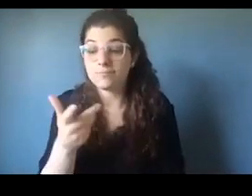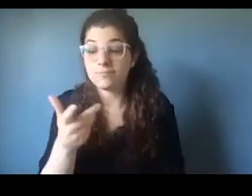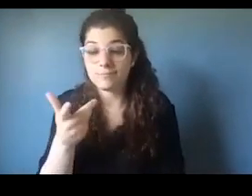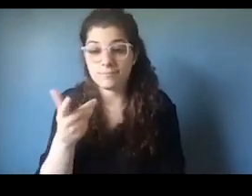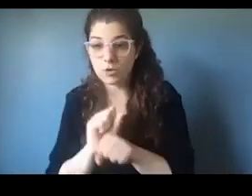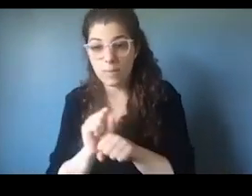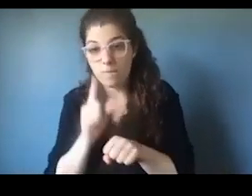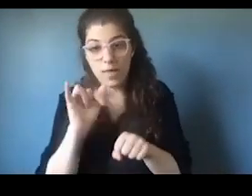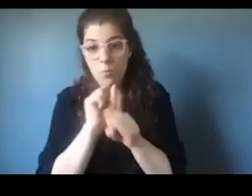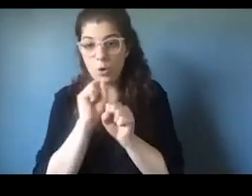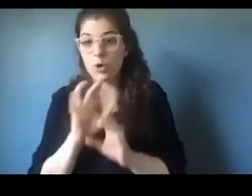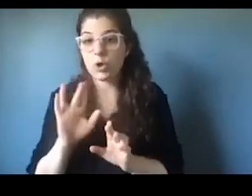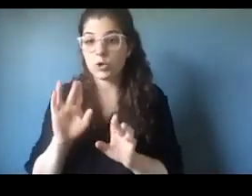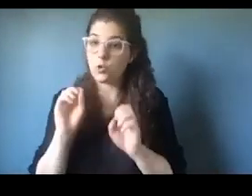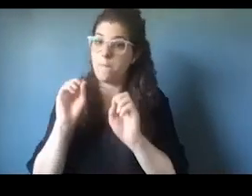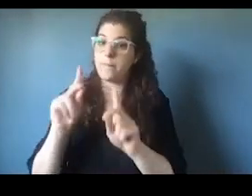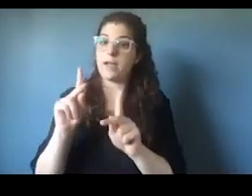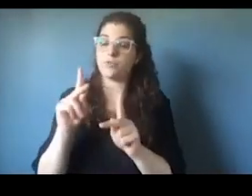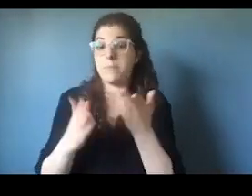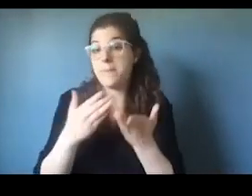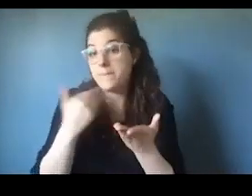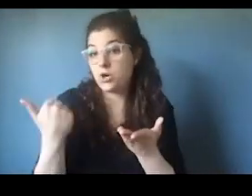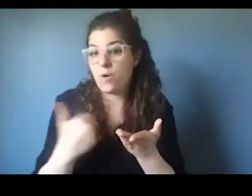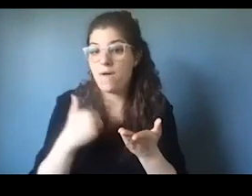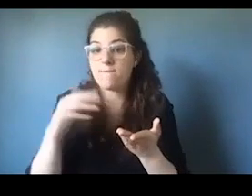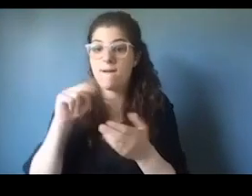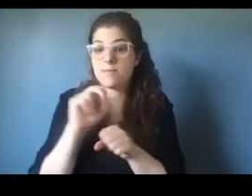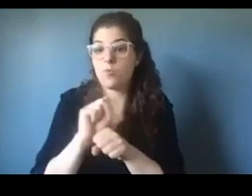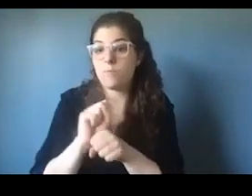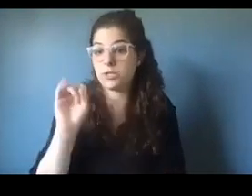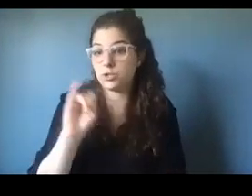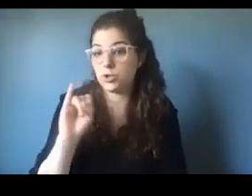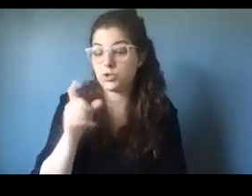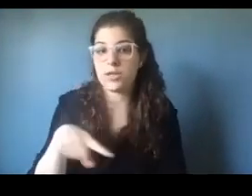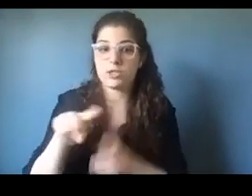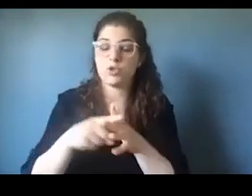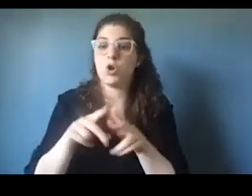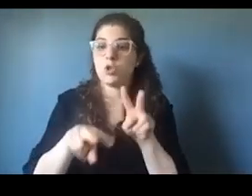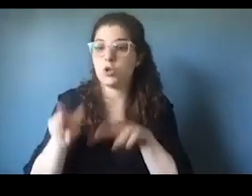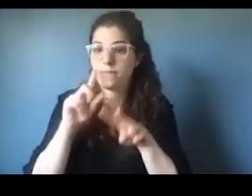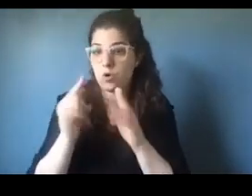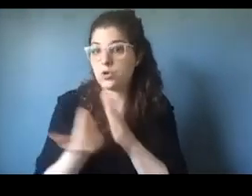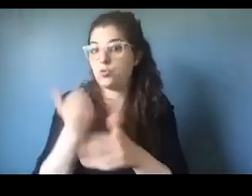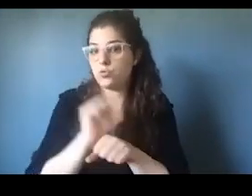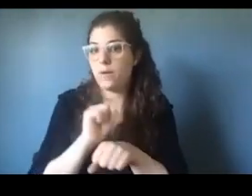for that worker to go back to. And it may have been better to have them on unemployment insurance so they could have started looking for a new job